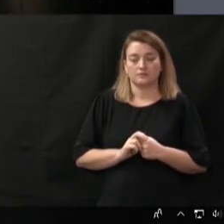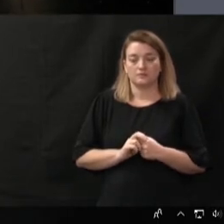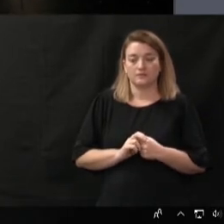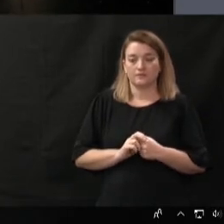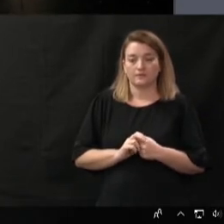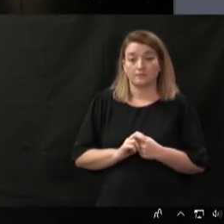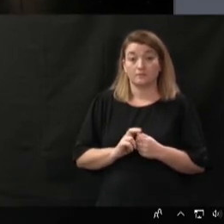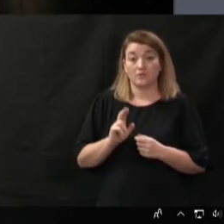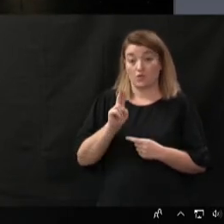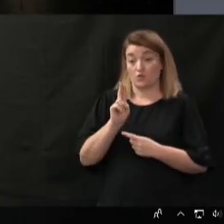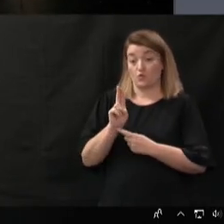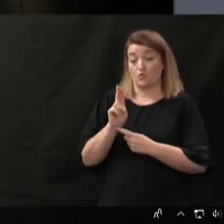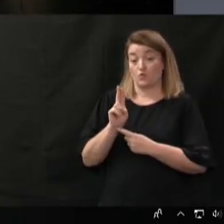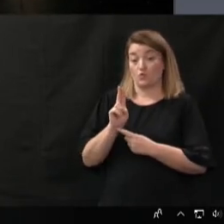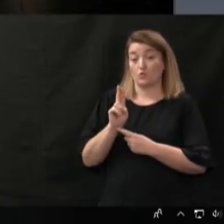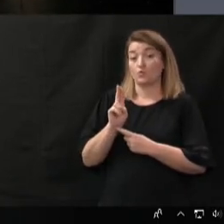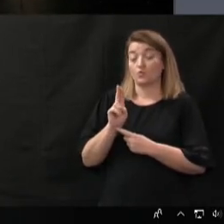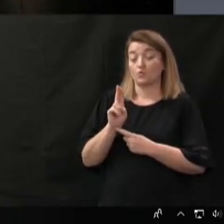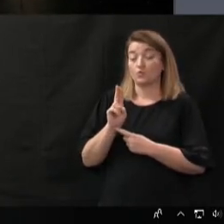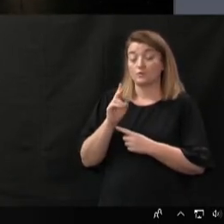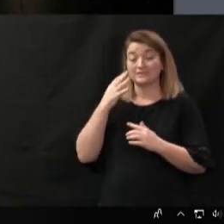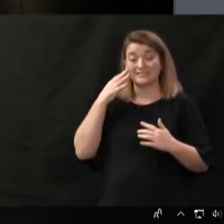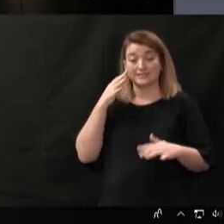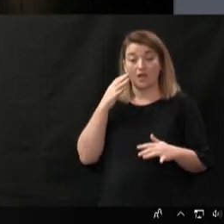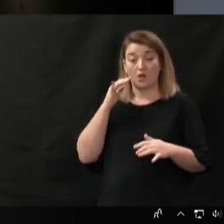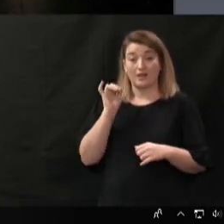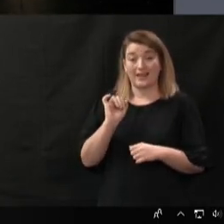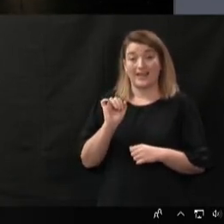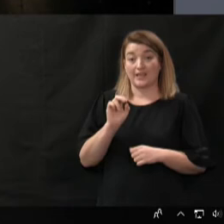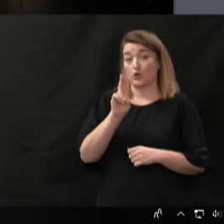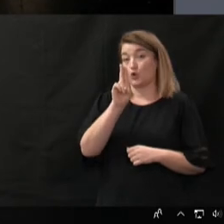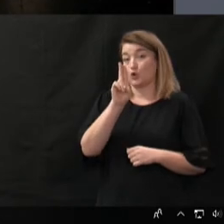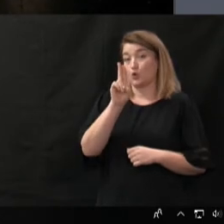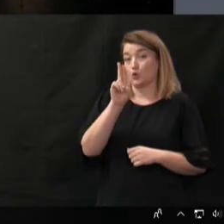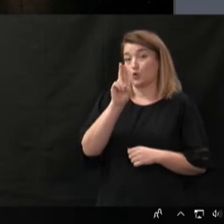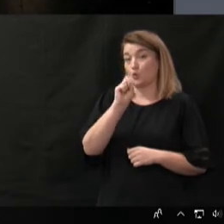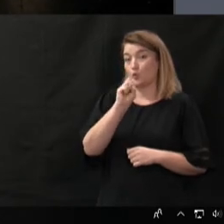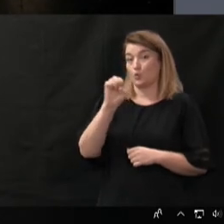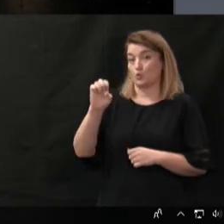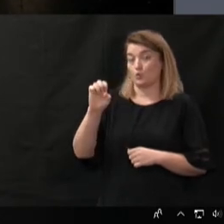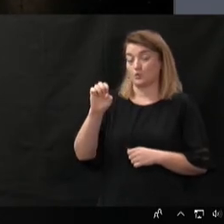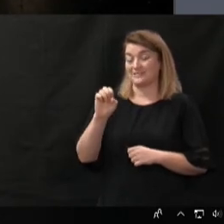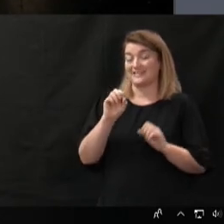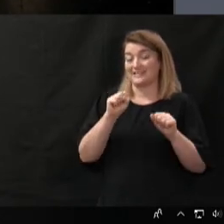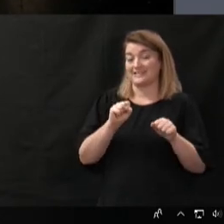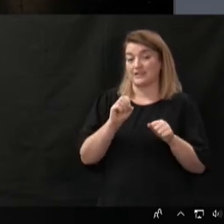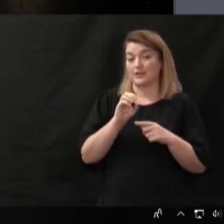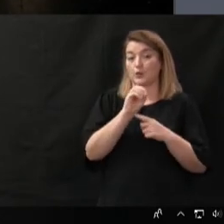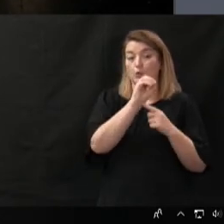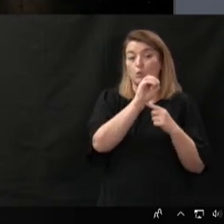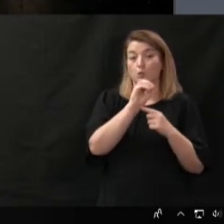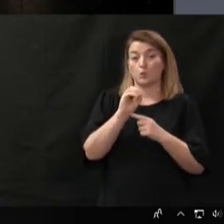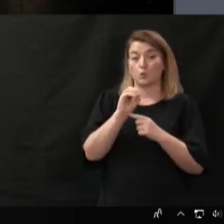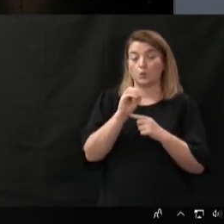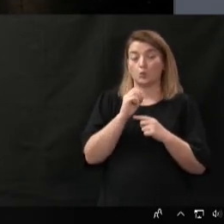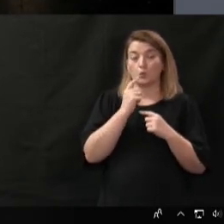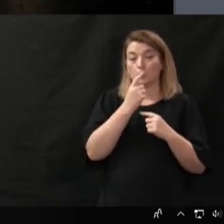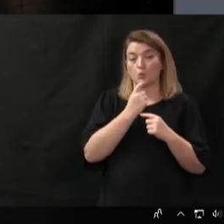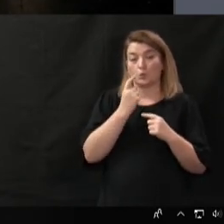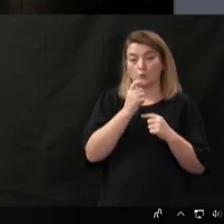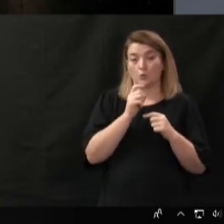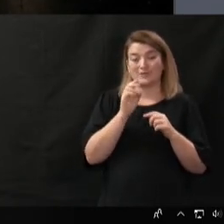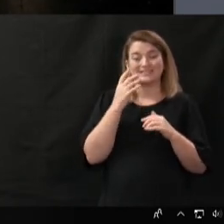the you sound like in refuse, and it can say the oo sound like in